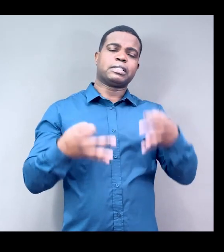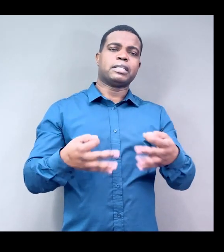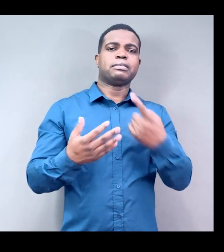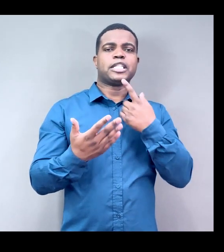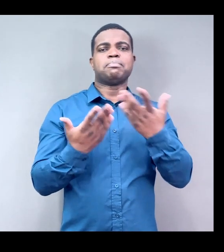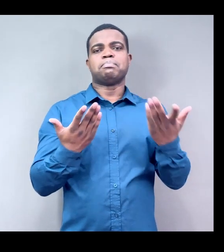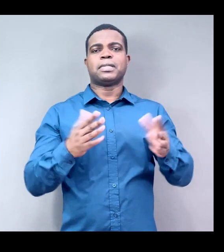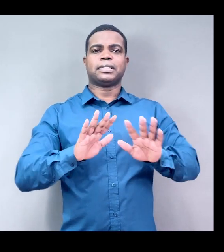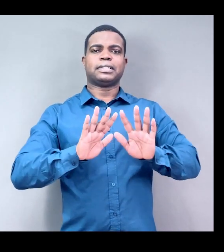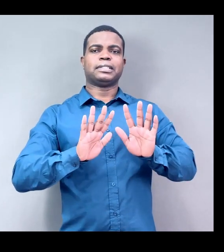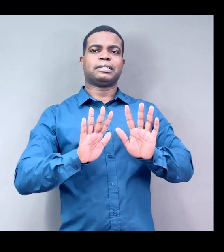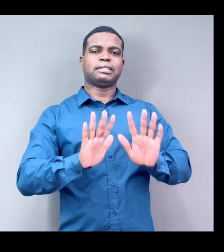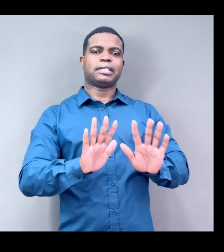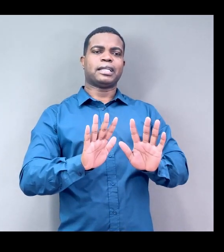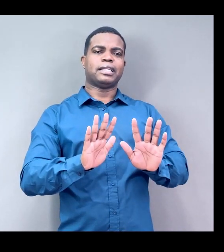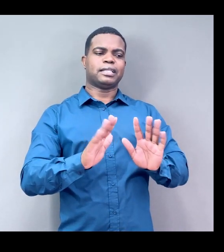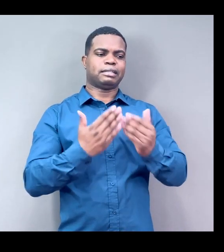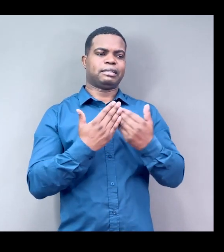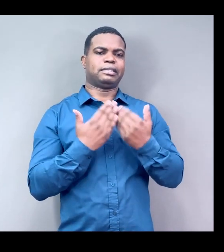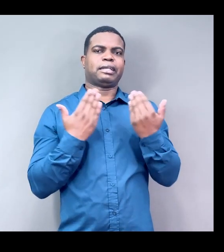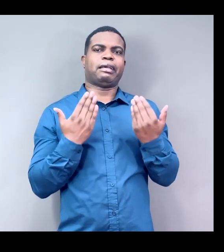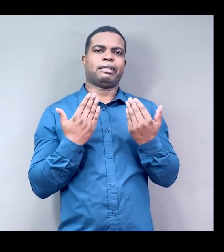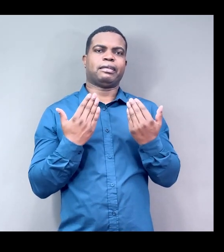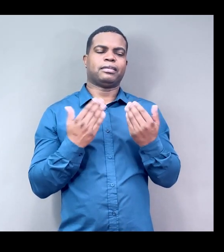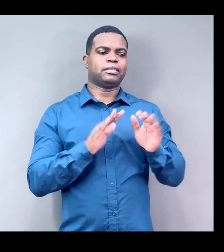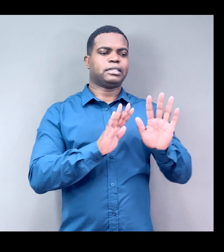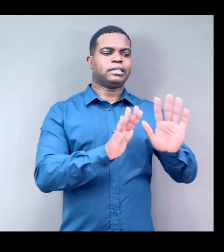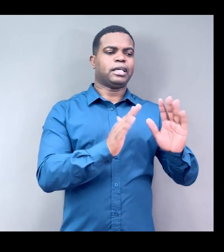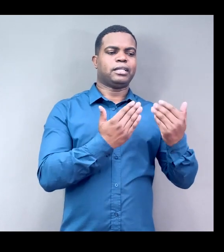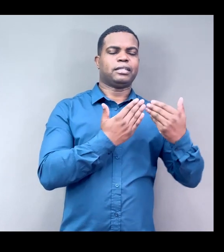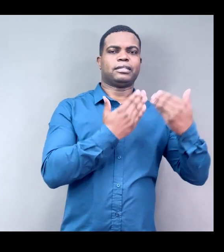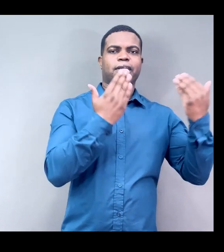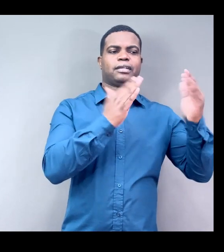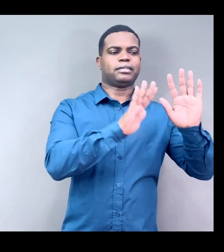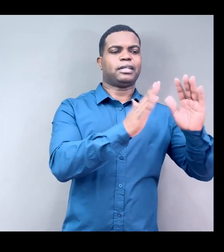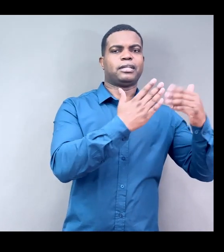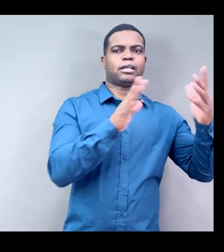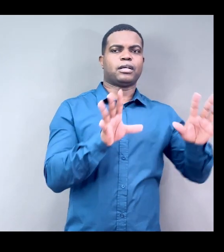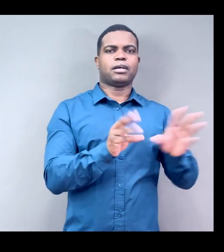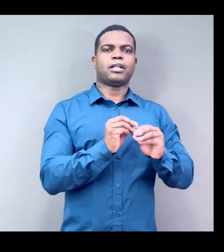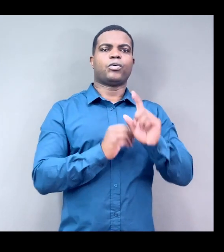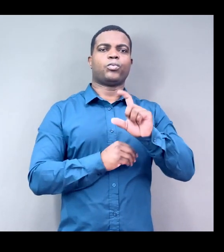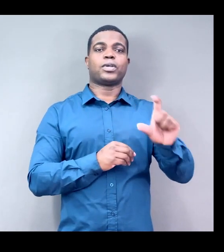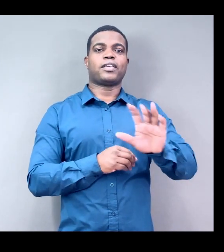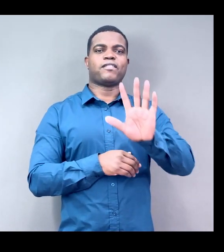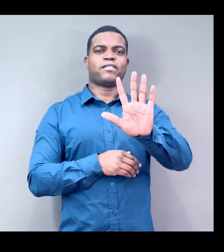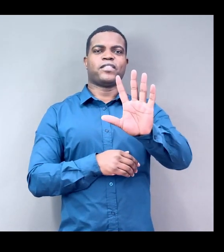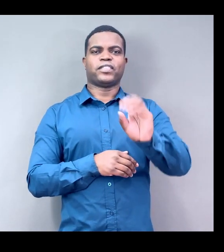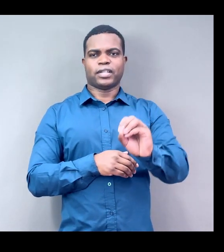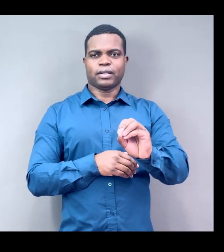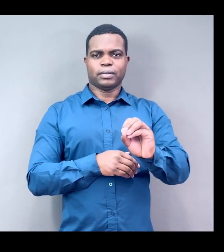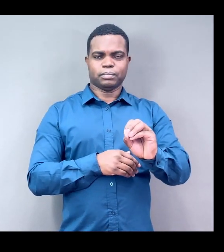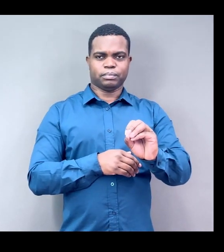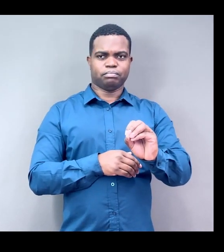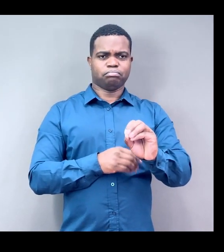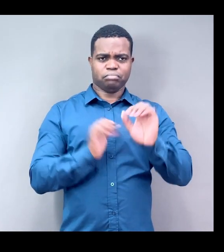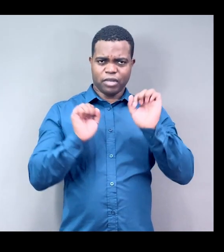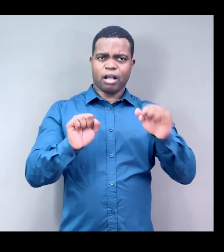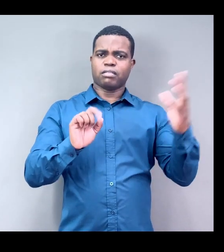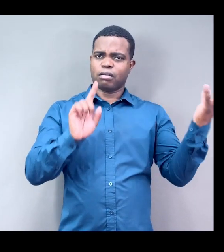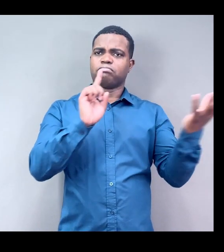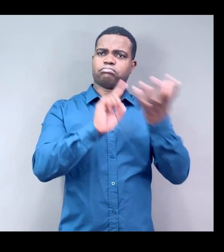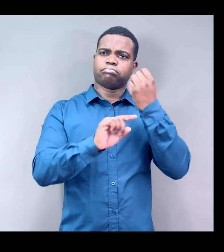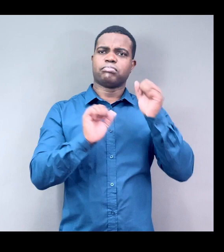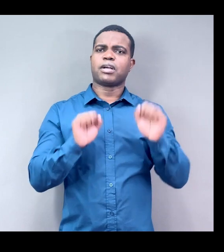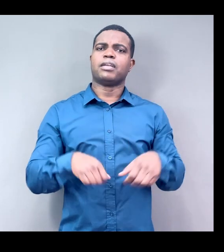50 per week, you can decide to make it 10 per day. So looking at how you are breaking it down, it